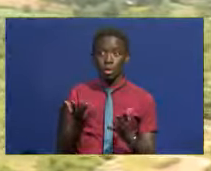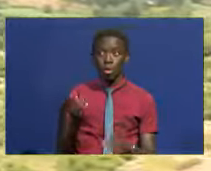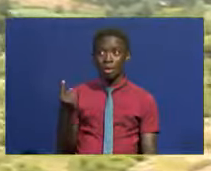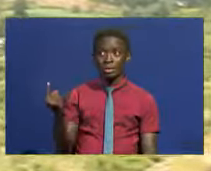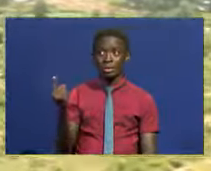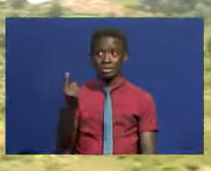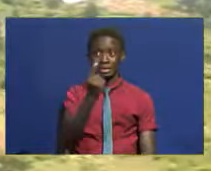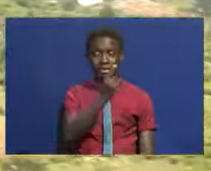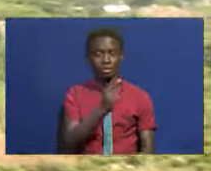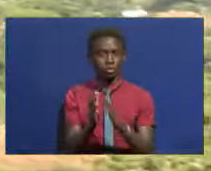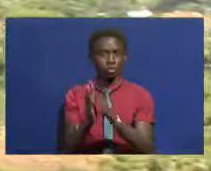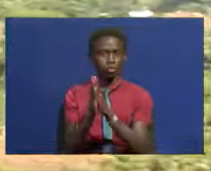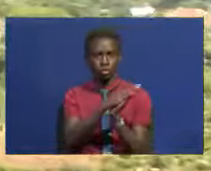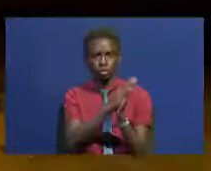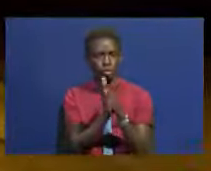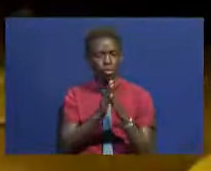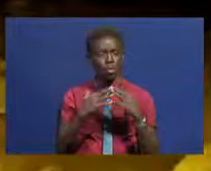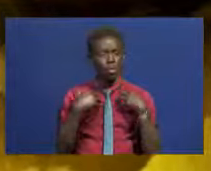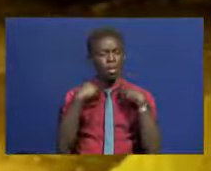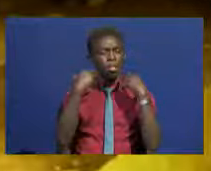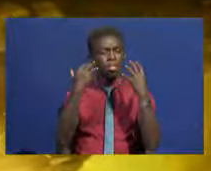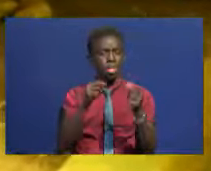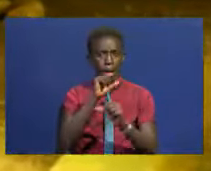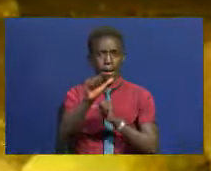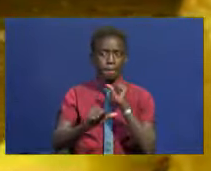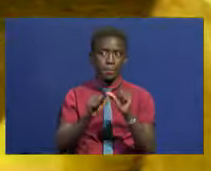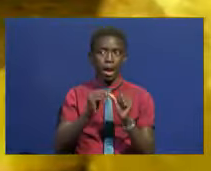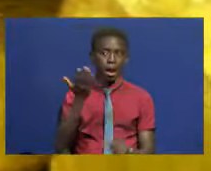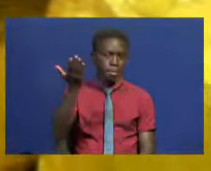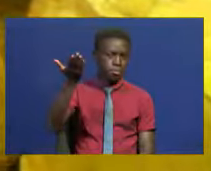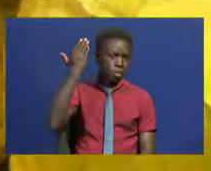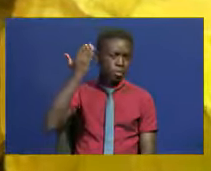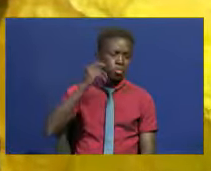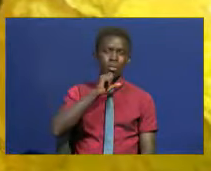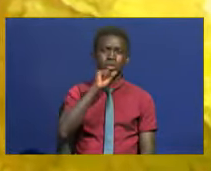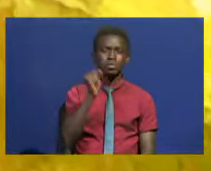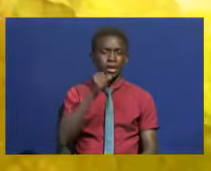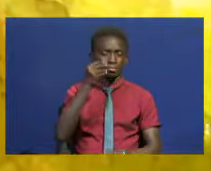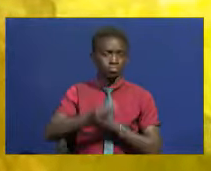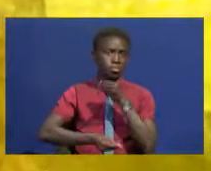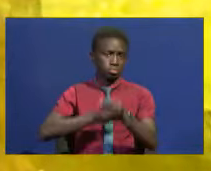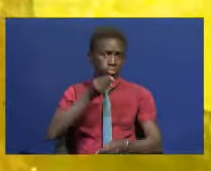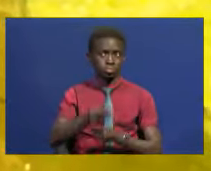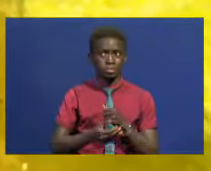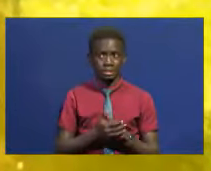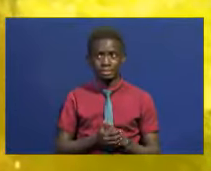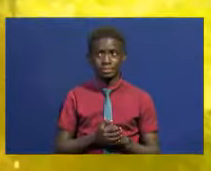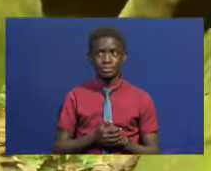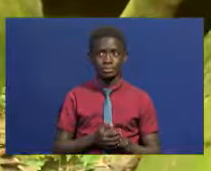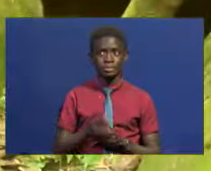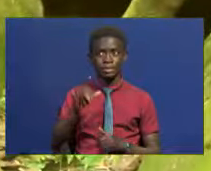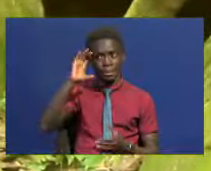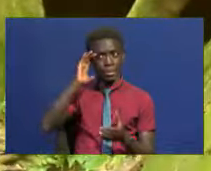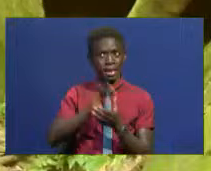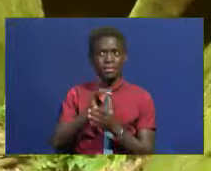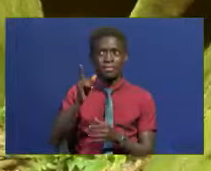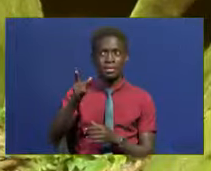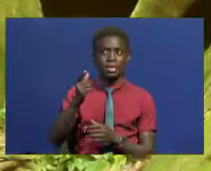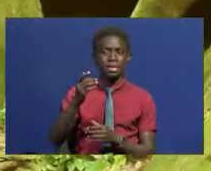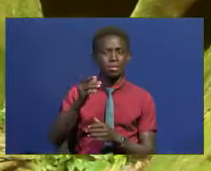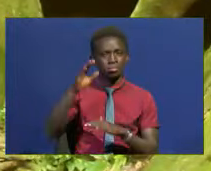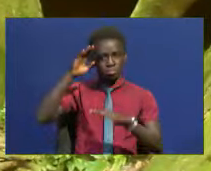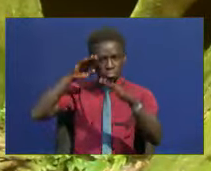the rich history of our ancestors. These caves are believed to date back 4,000 years based